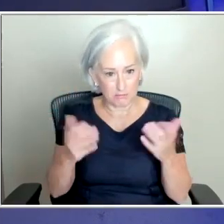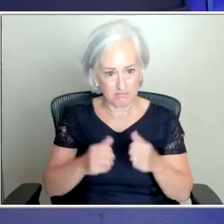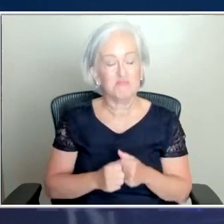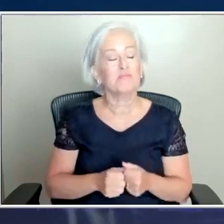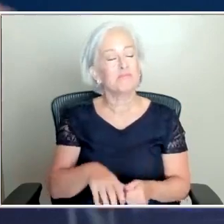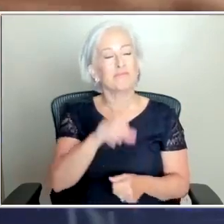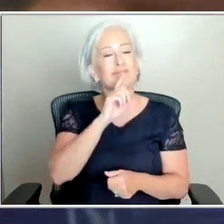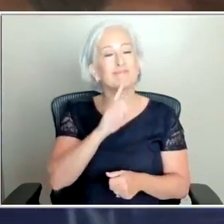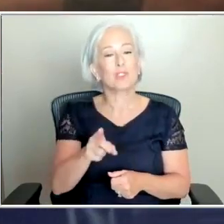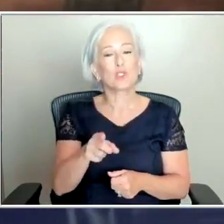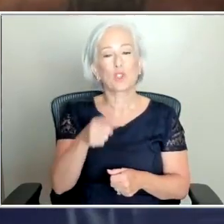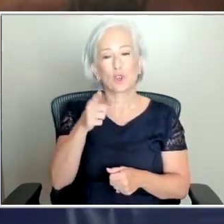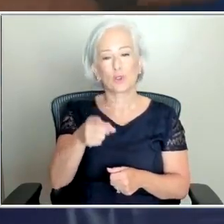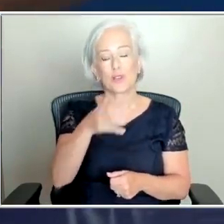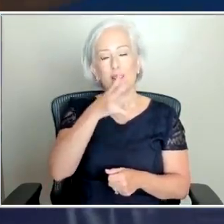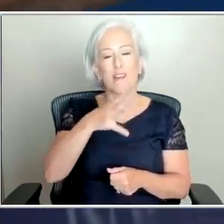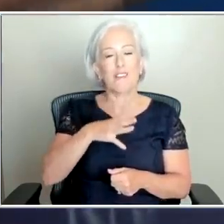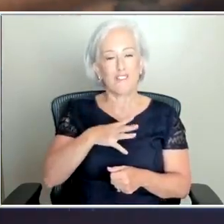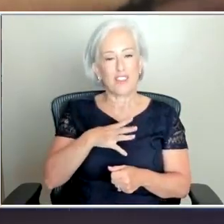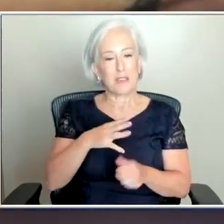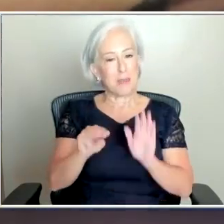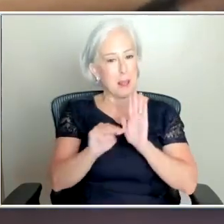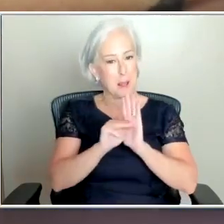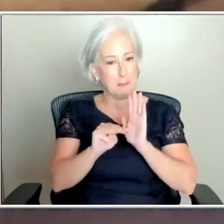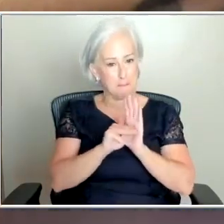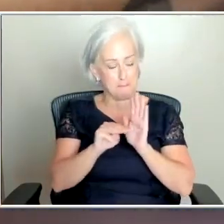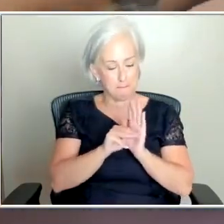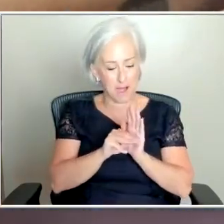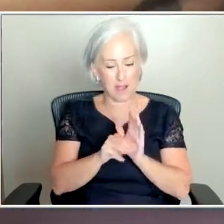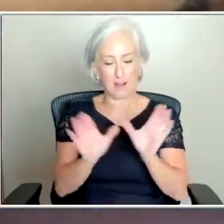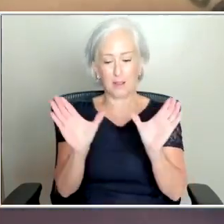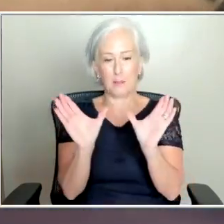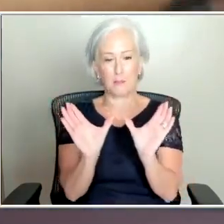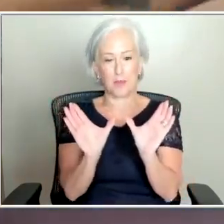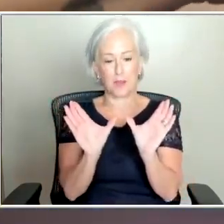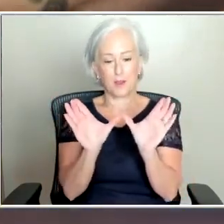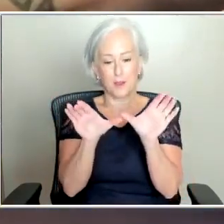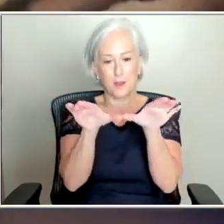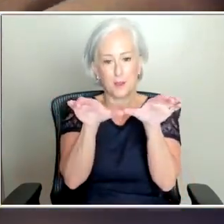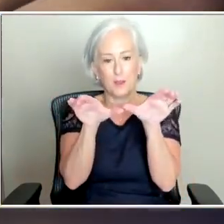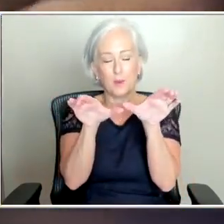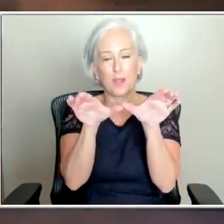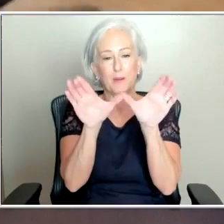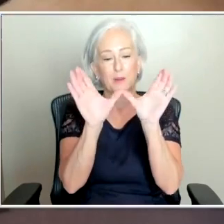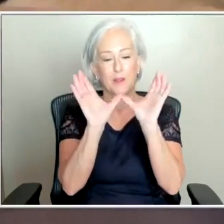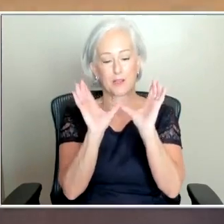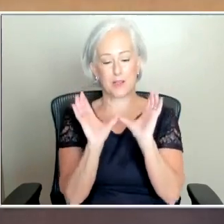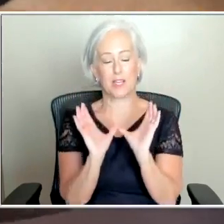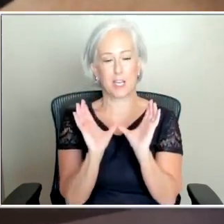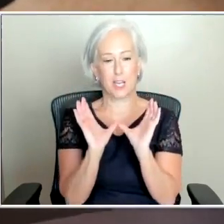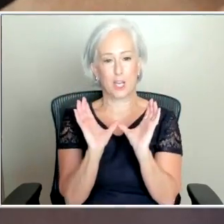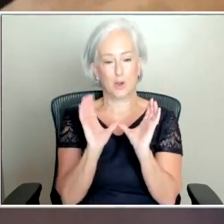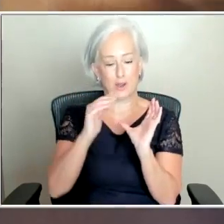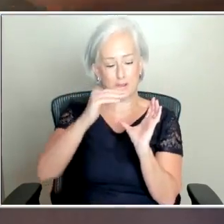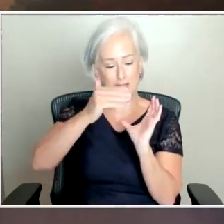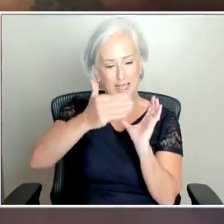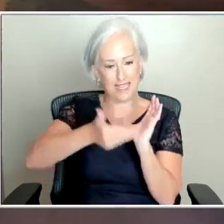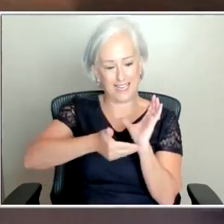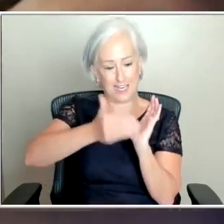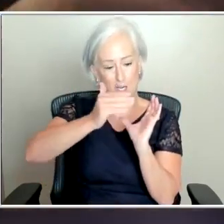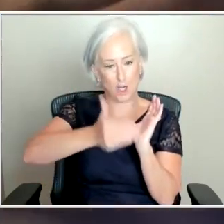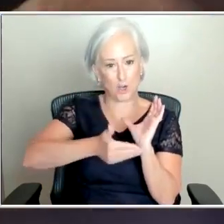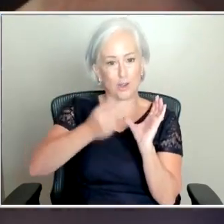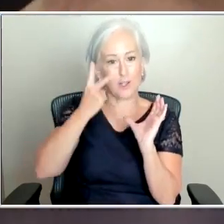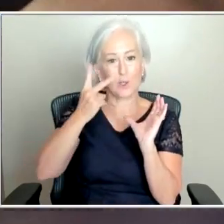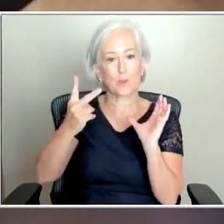this is our female pelvic model, and when we tip it this direction, you can see here all of these muscles in this